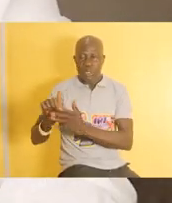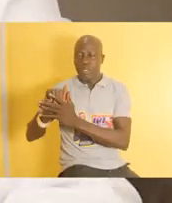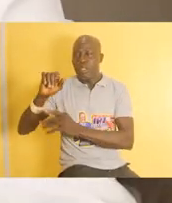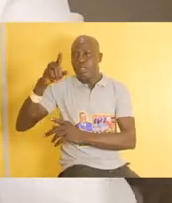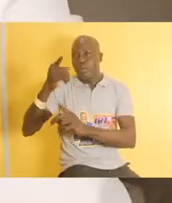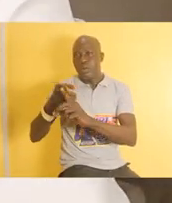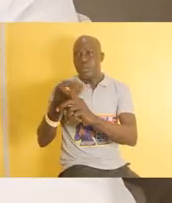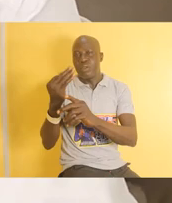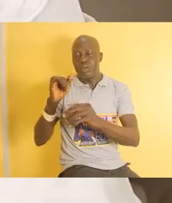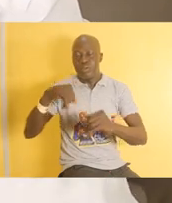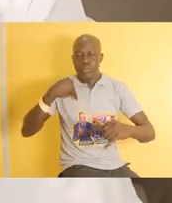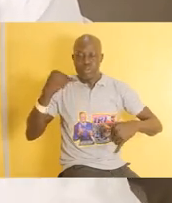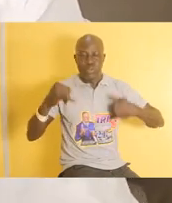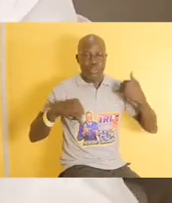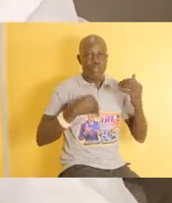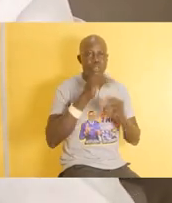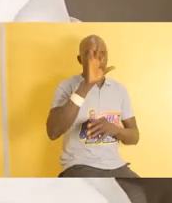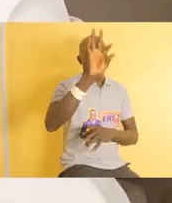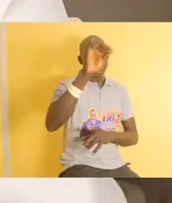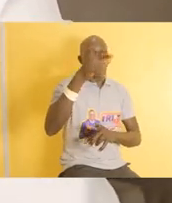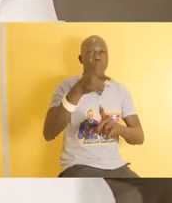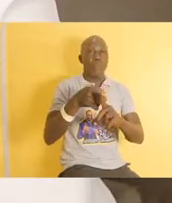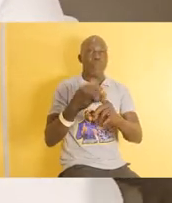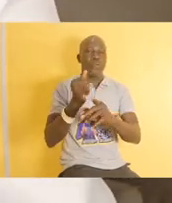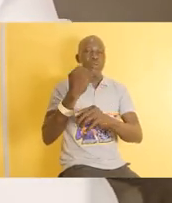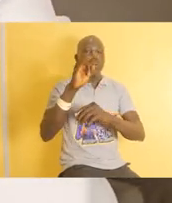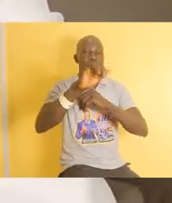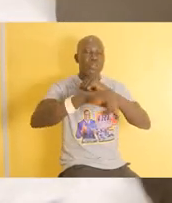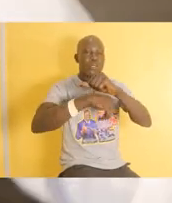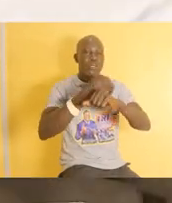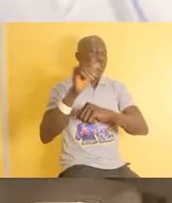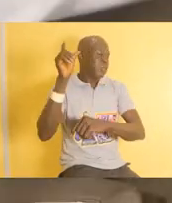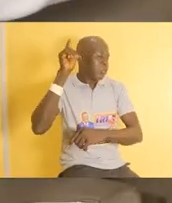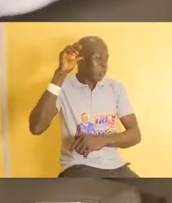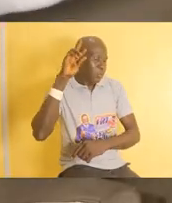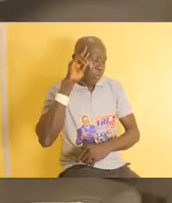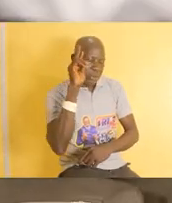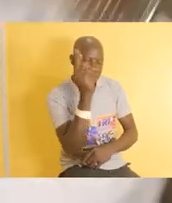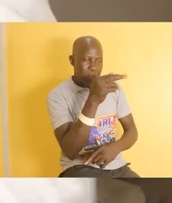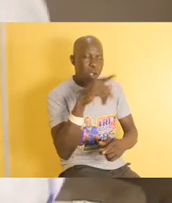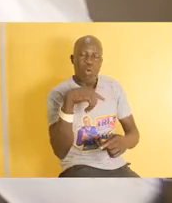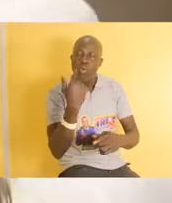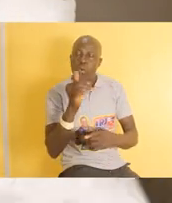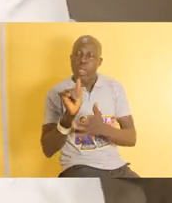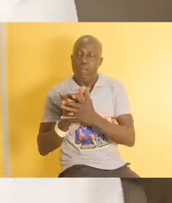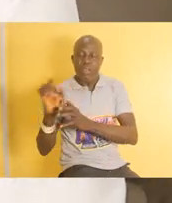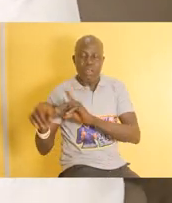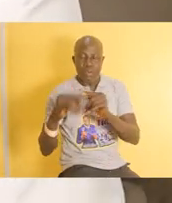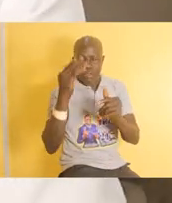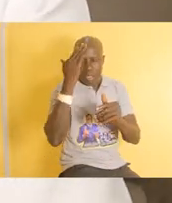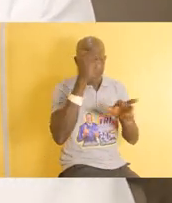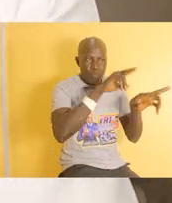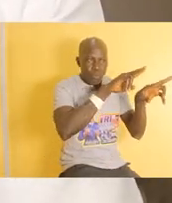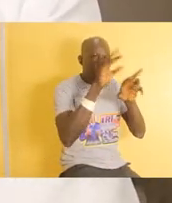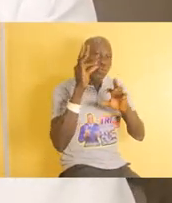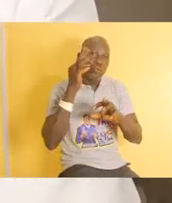yín lé. This is your month of joy. Oṣù kẹsàn-án ọdún. The ninth month of the year. Ẹ gbọ́ mi sá. Listen to me, sá. Gbogbo ẹni tó bá mọ̀ tí ń wojú Olúwa. So how you know that it's